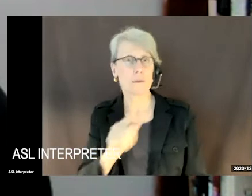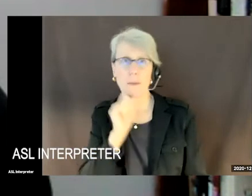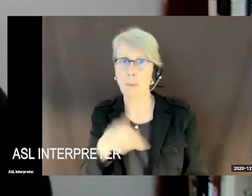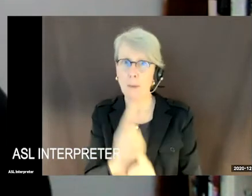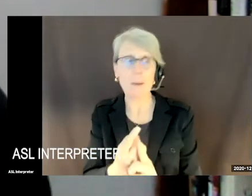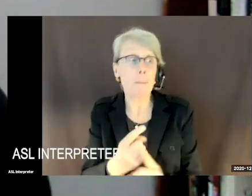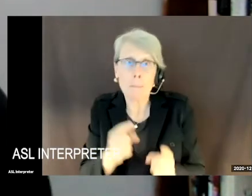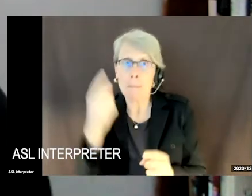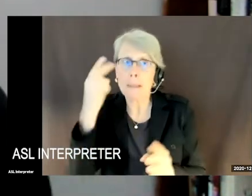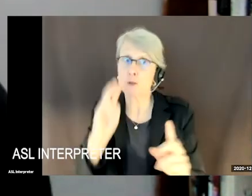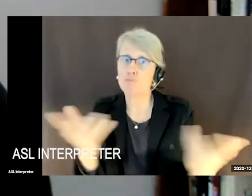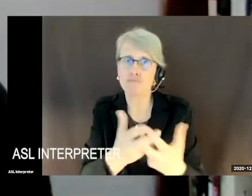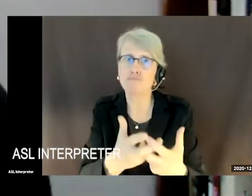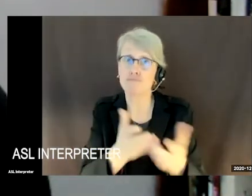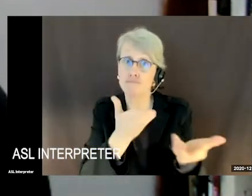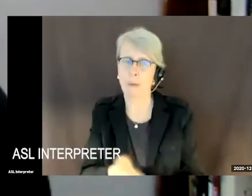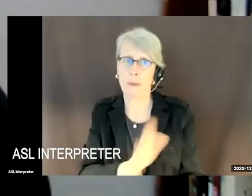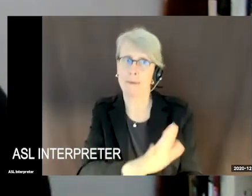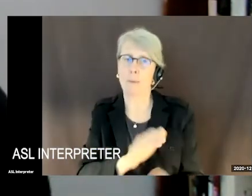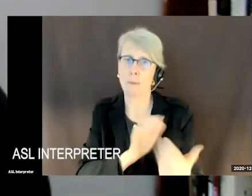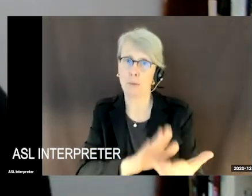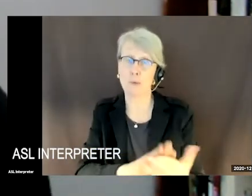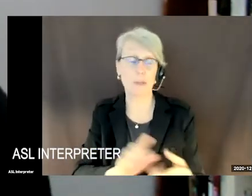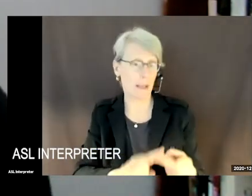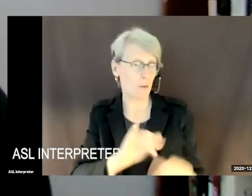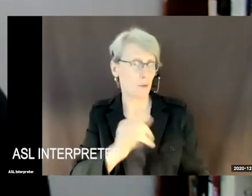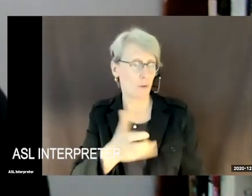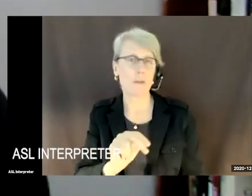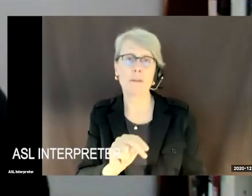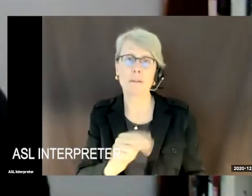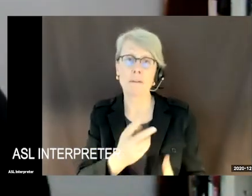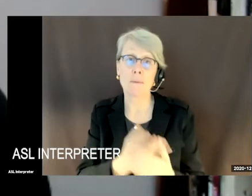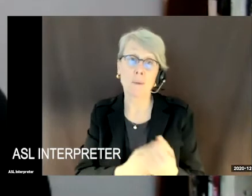Mexico. Certainly it is in the, in the case Jonathan